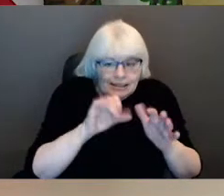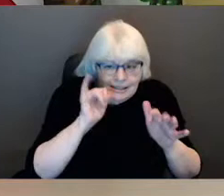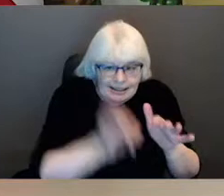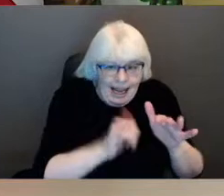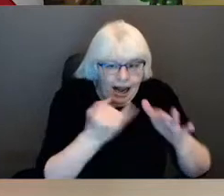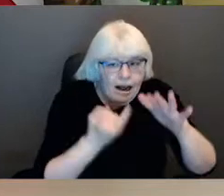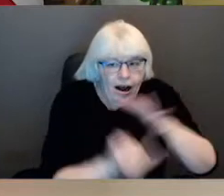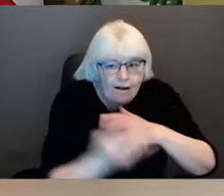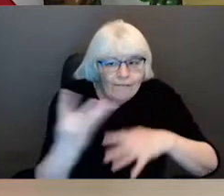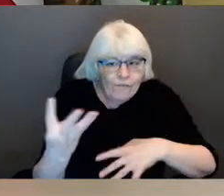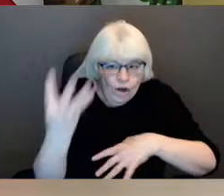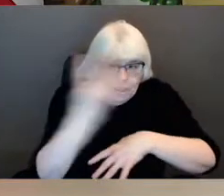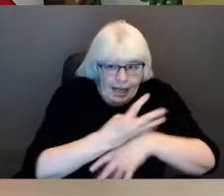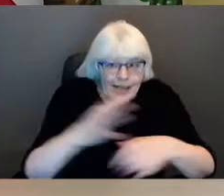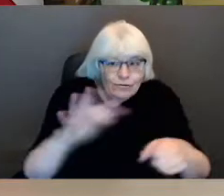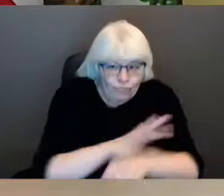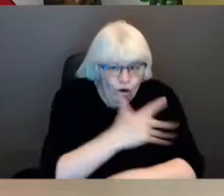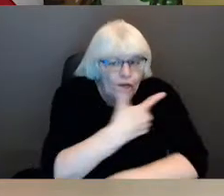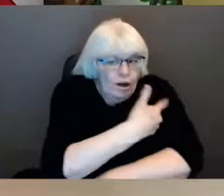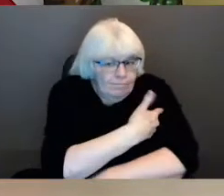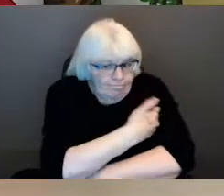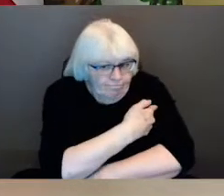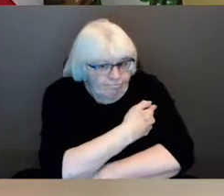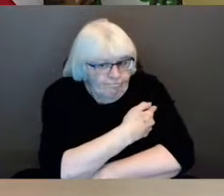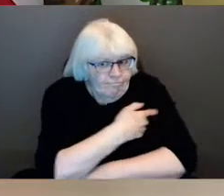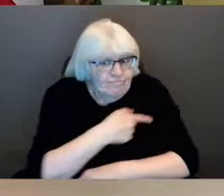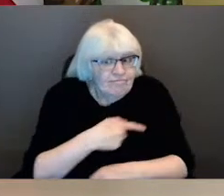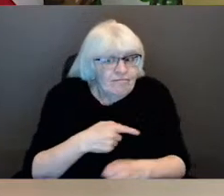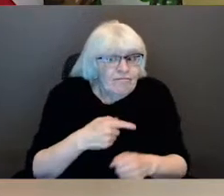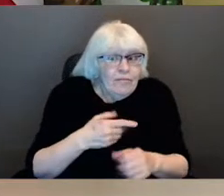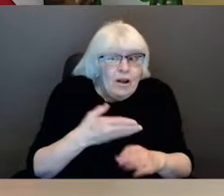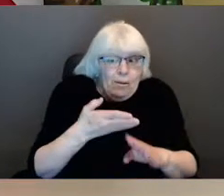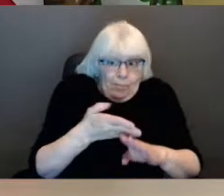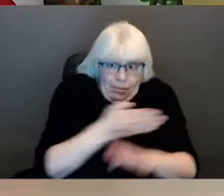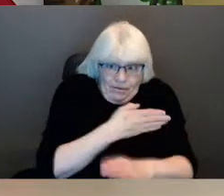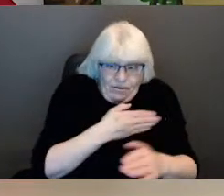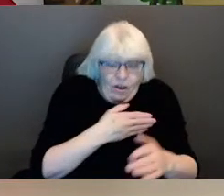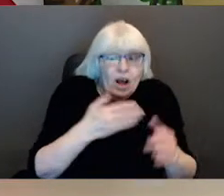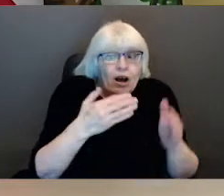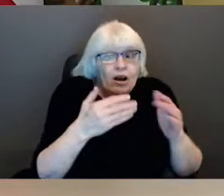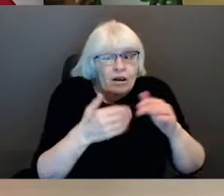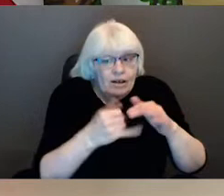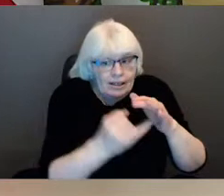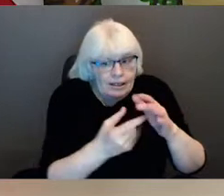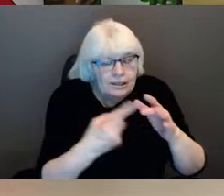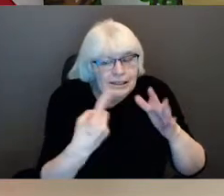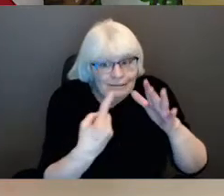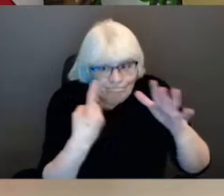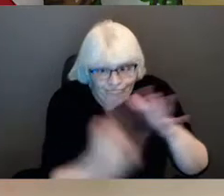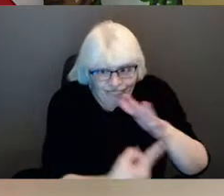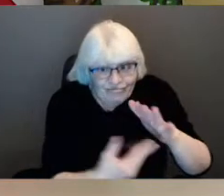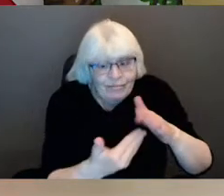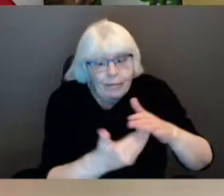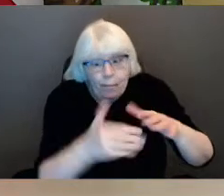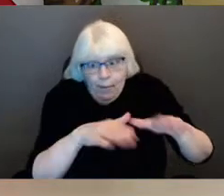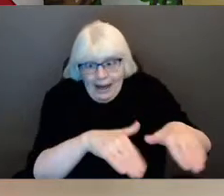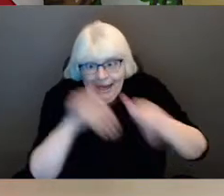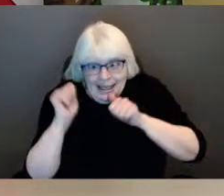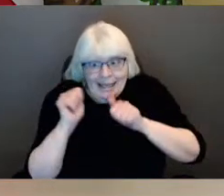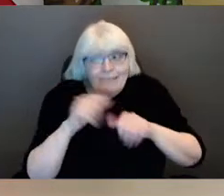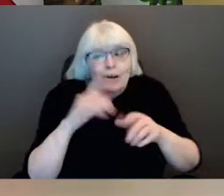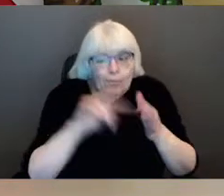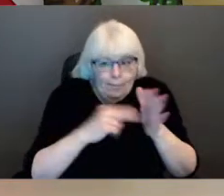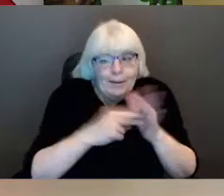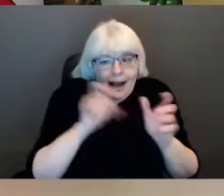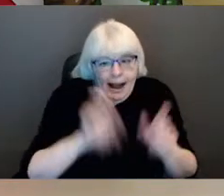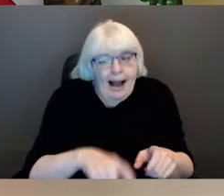test at a health PI clinic before leaving isolation. They'll be asked to avoid high-risk settings for a total of 10 days from the beginning